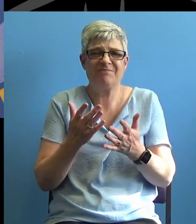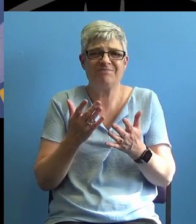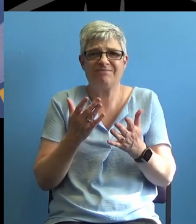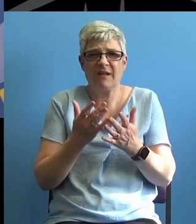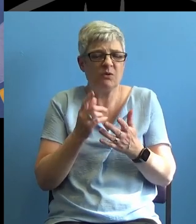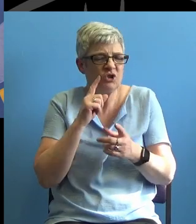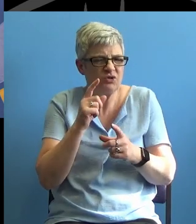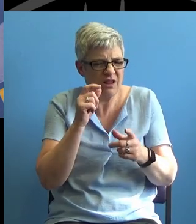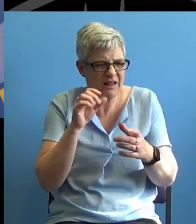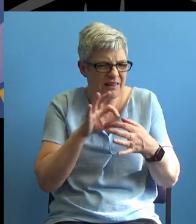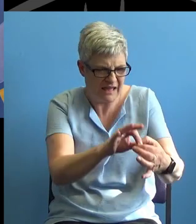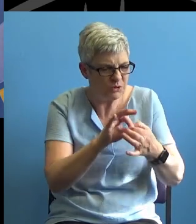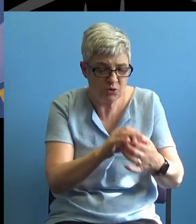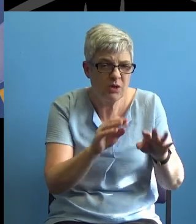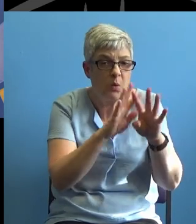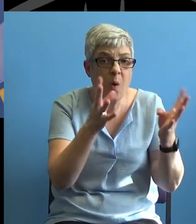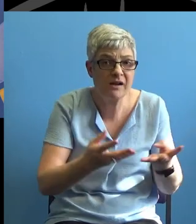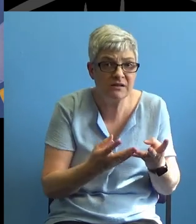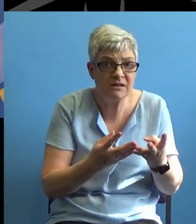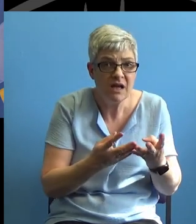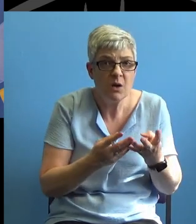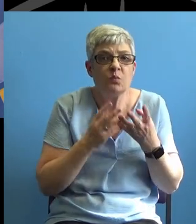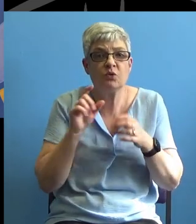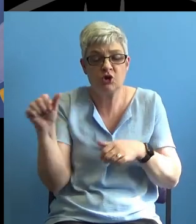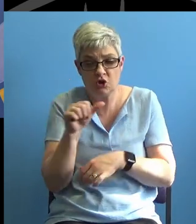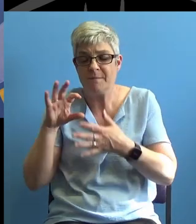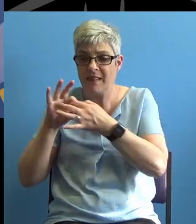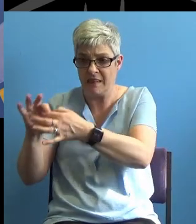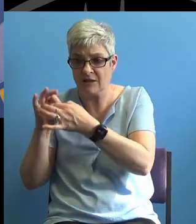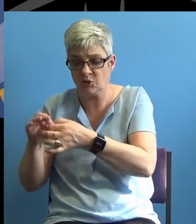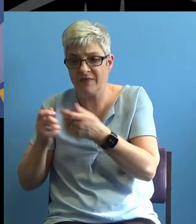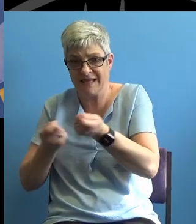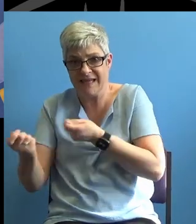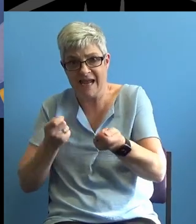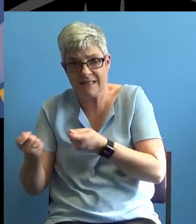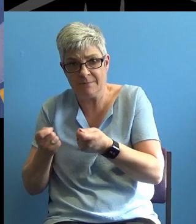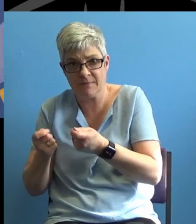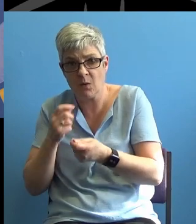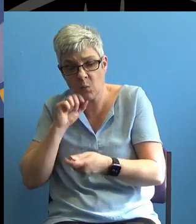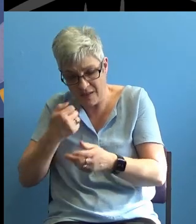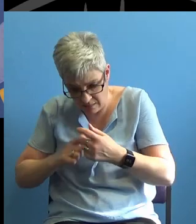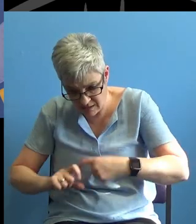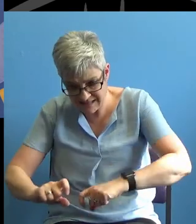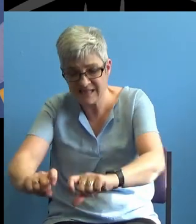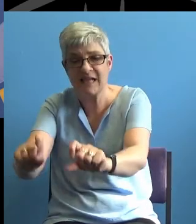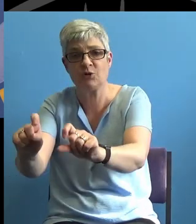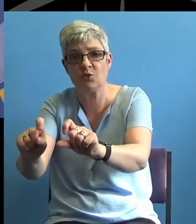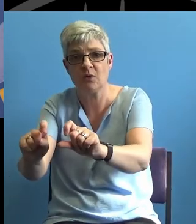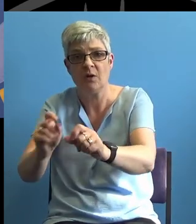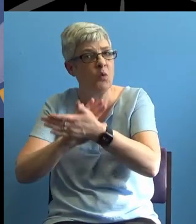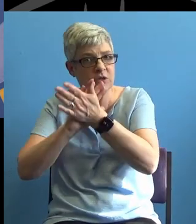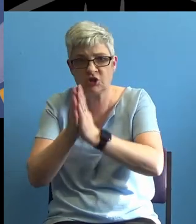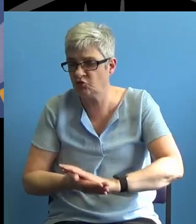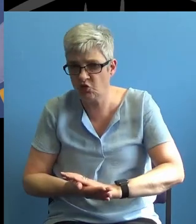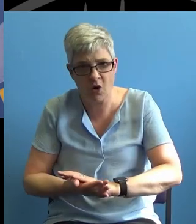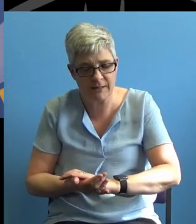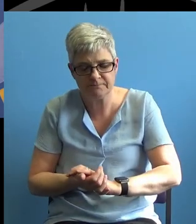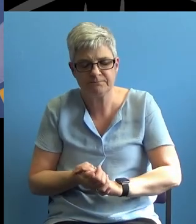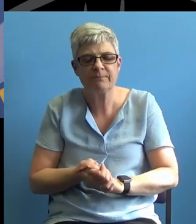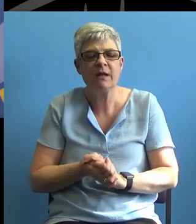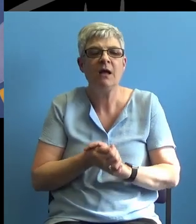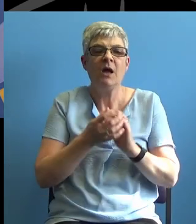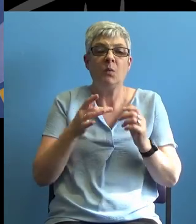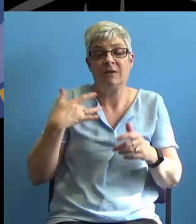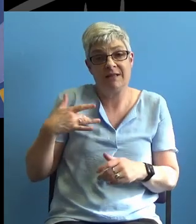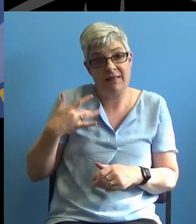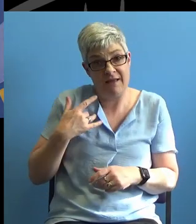in the coming kingdom, for a kingdom that is going to last and that will not fade away or be destroyed. We are to live, verse 8